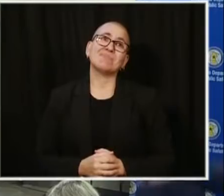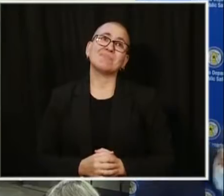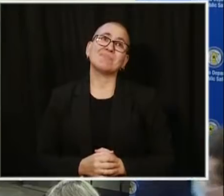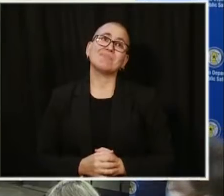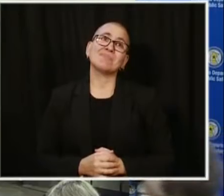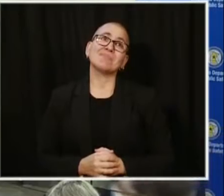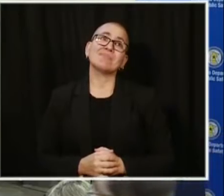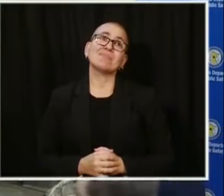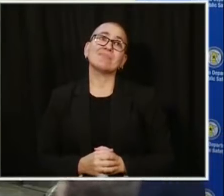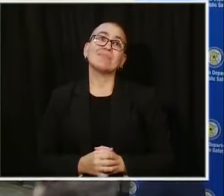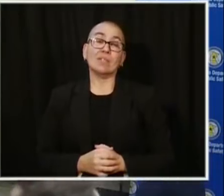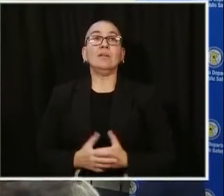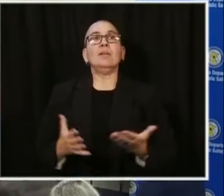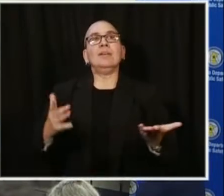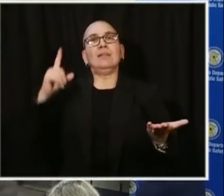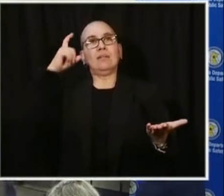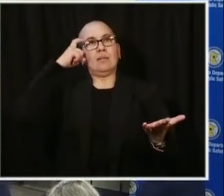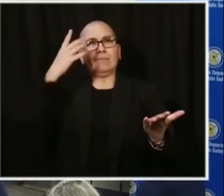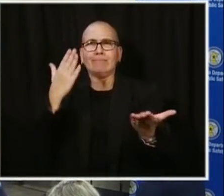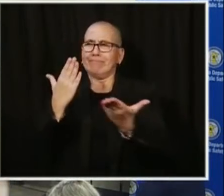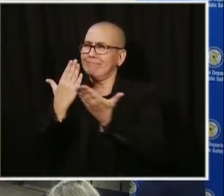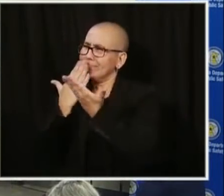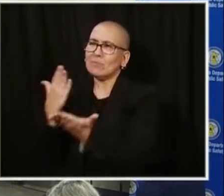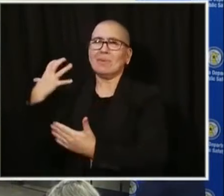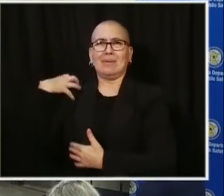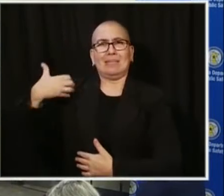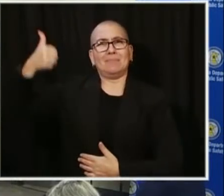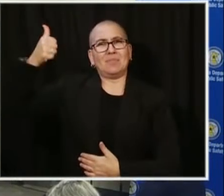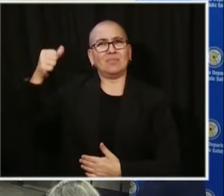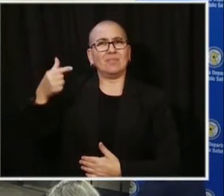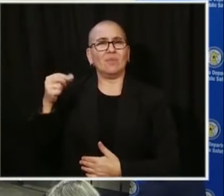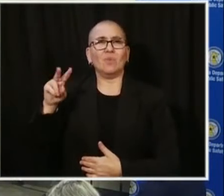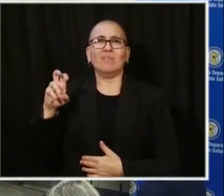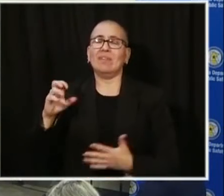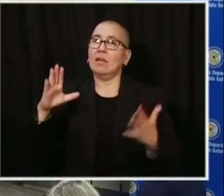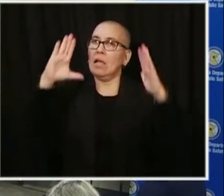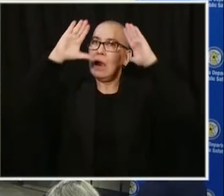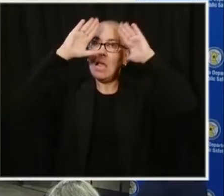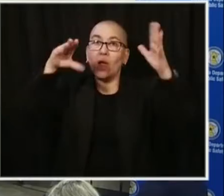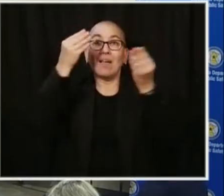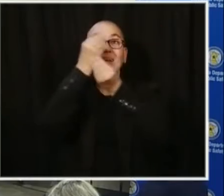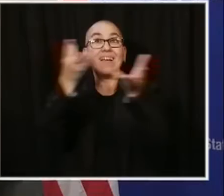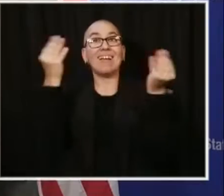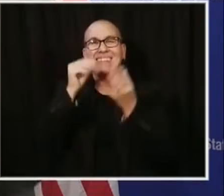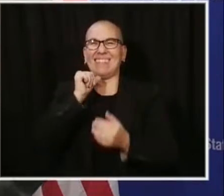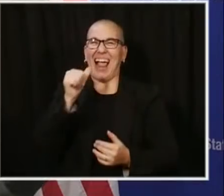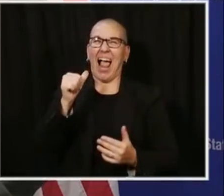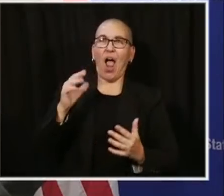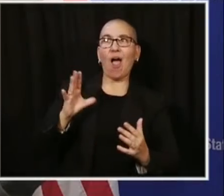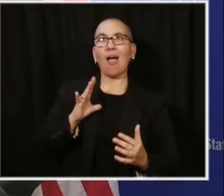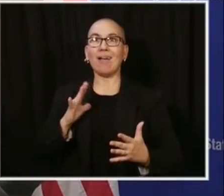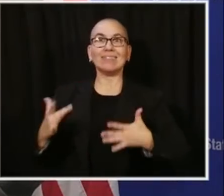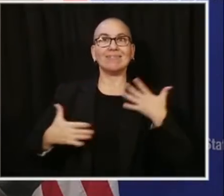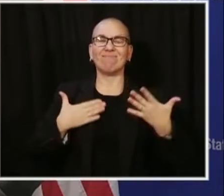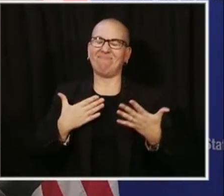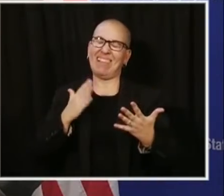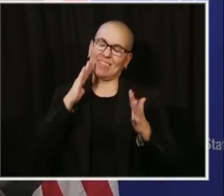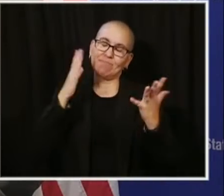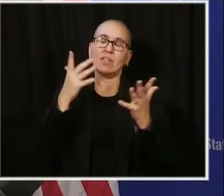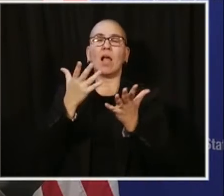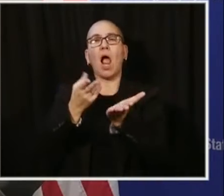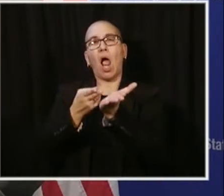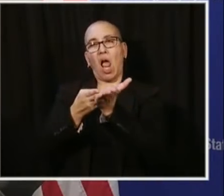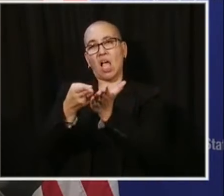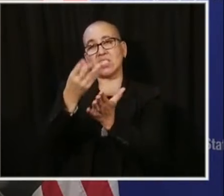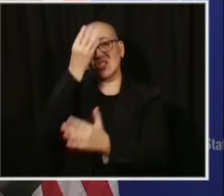Thank you, Commissioner Grove. And for all of you, I know this is not pleasant, but you deserve the truth. The state of Minnesota has prepared